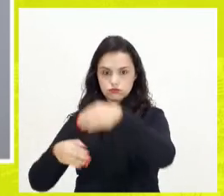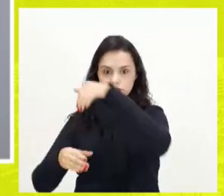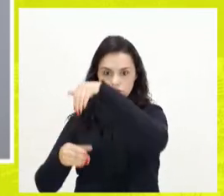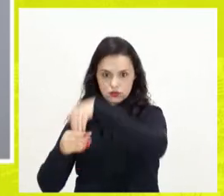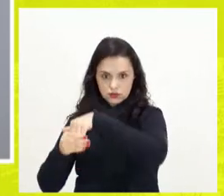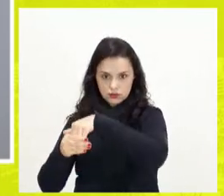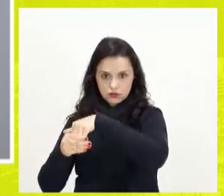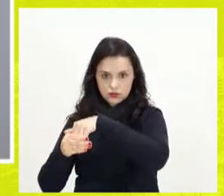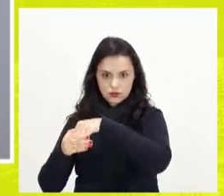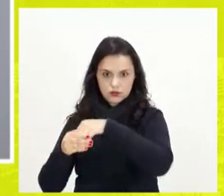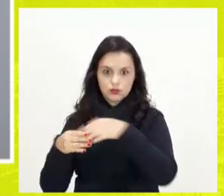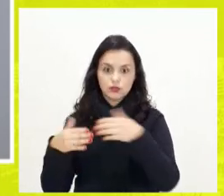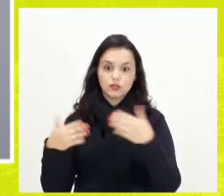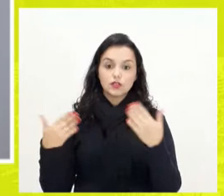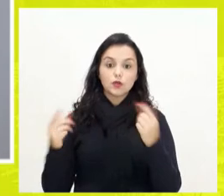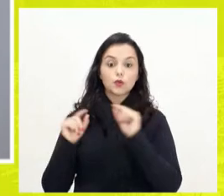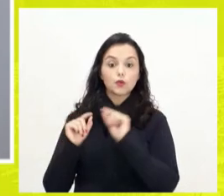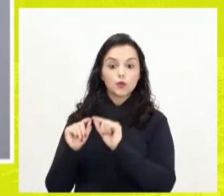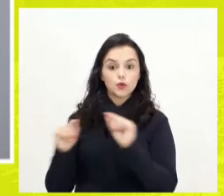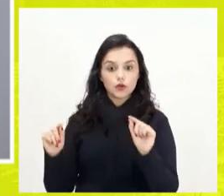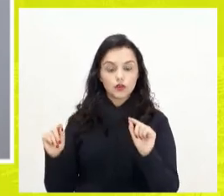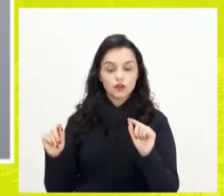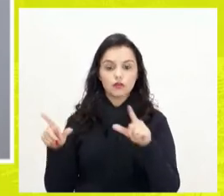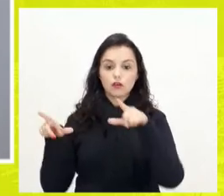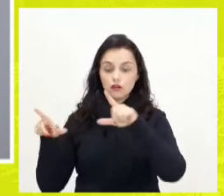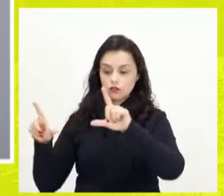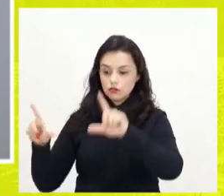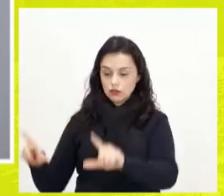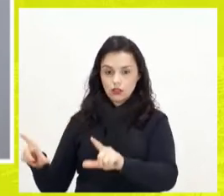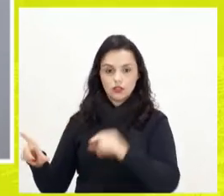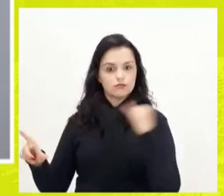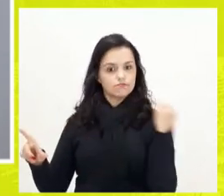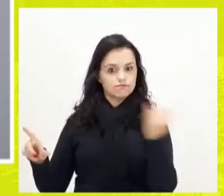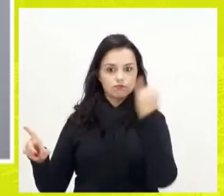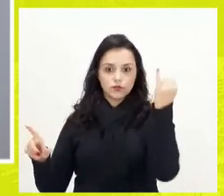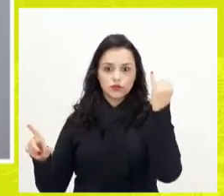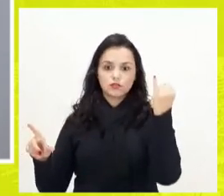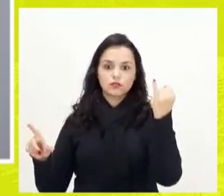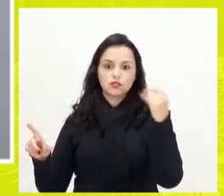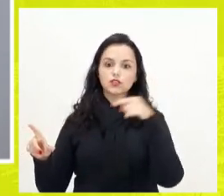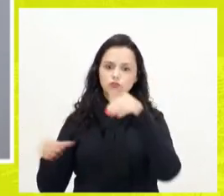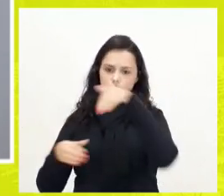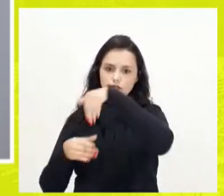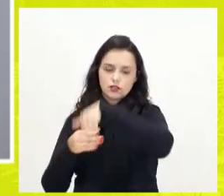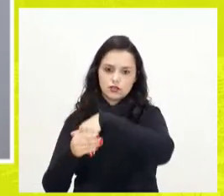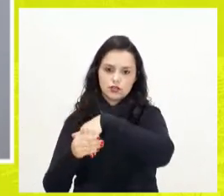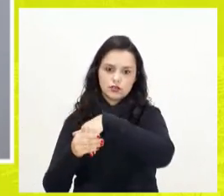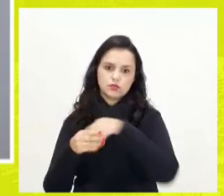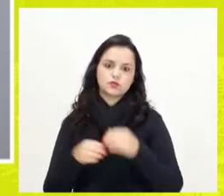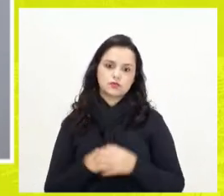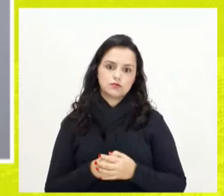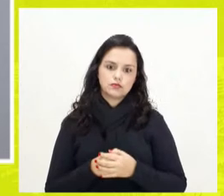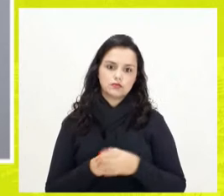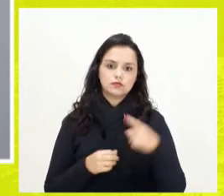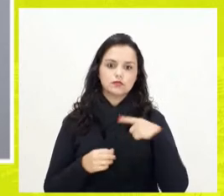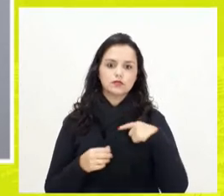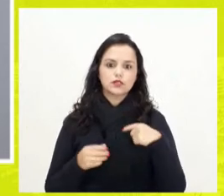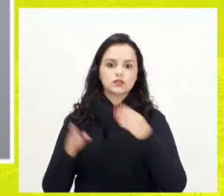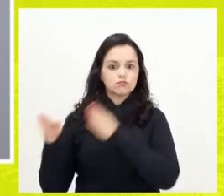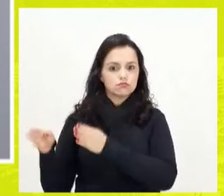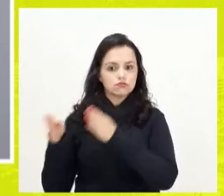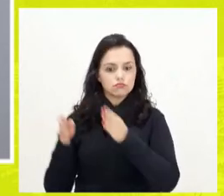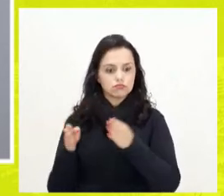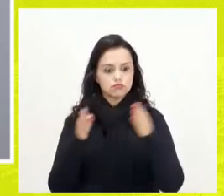see about the electronic balance it's a very important part of the